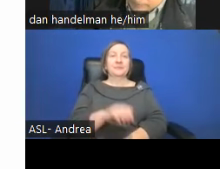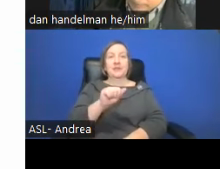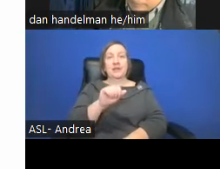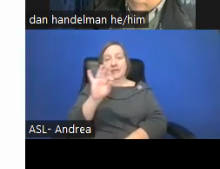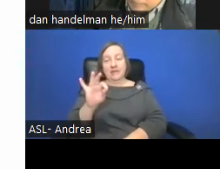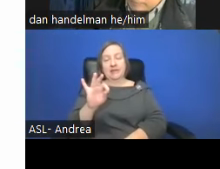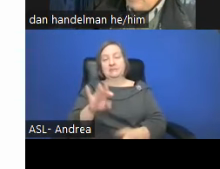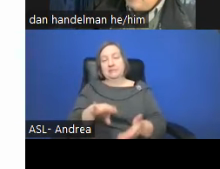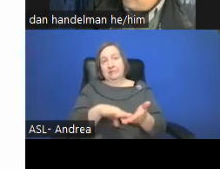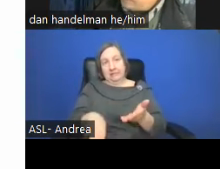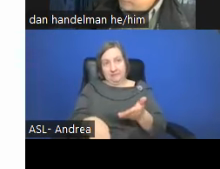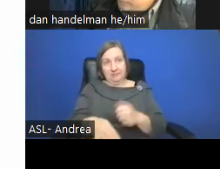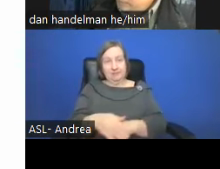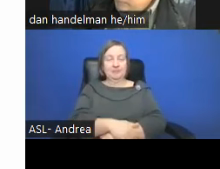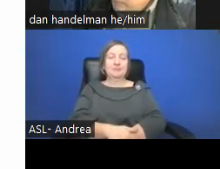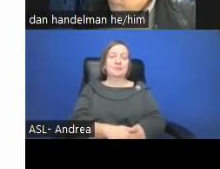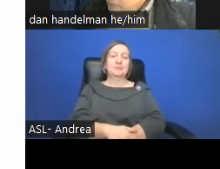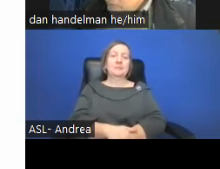A9 dismissals.